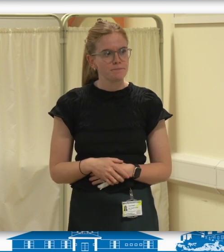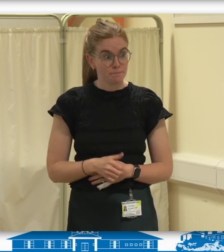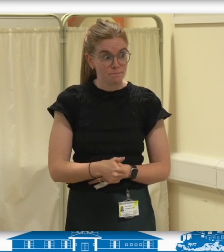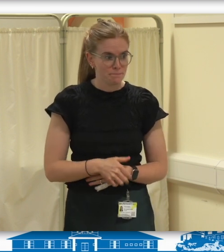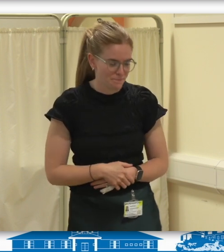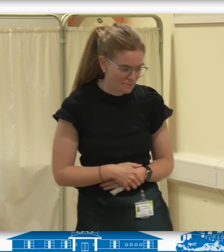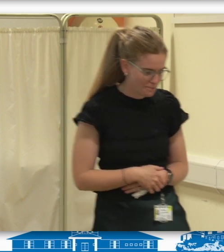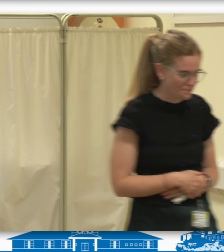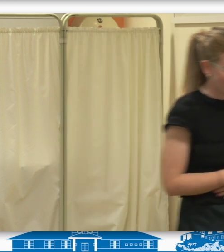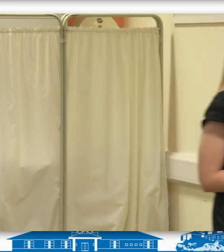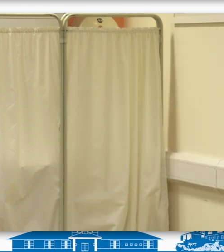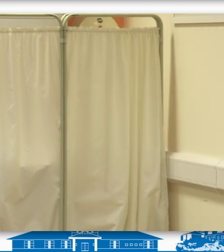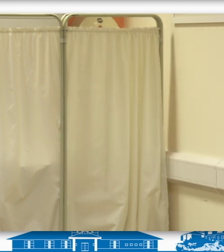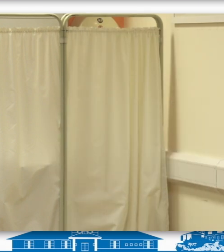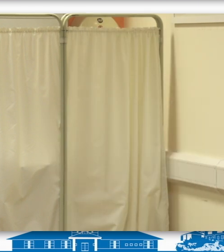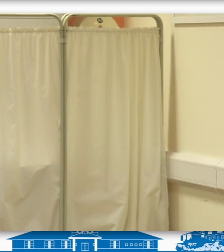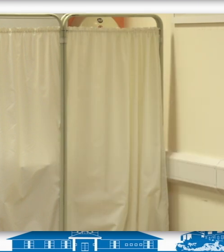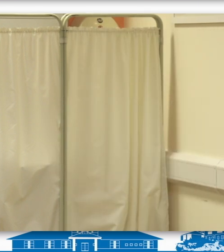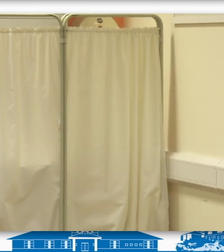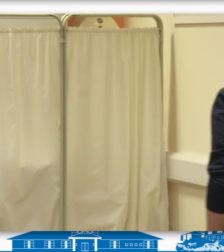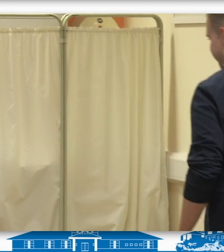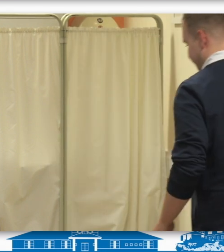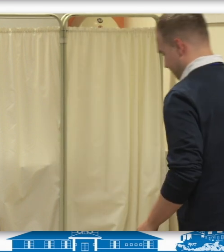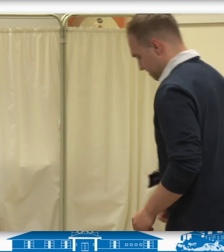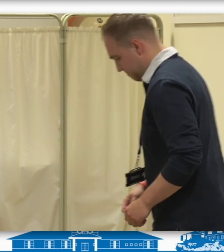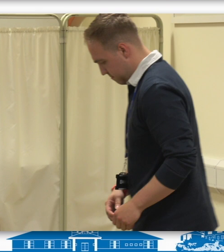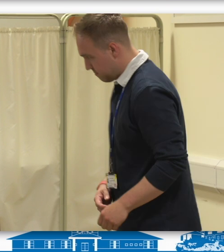These peak ages may be significant